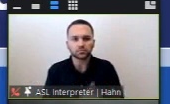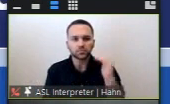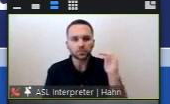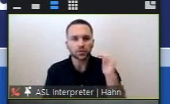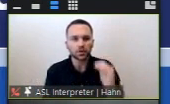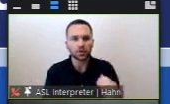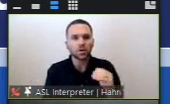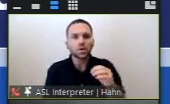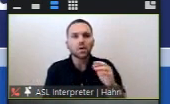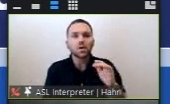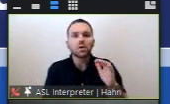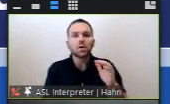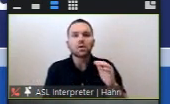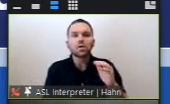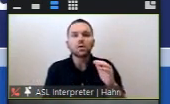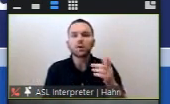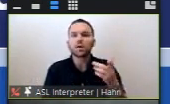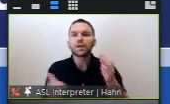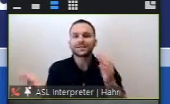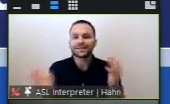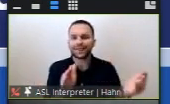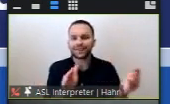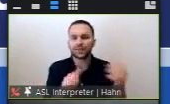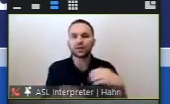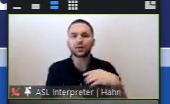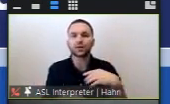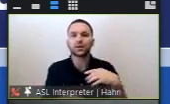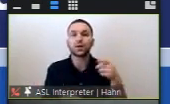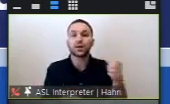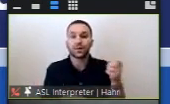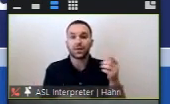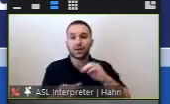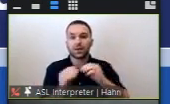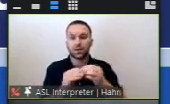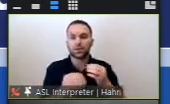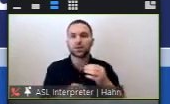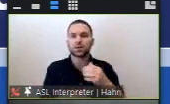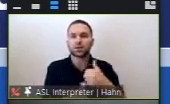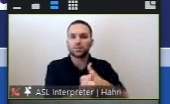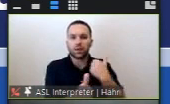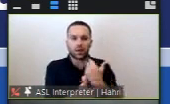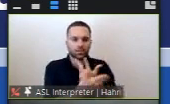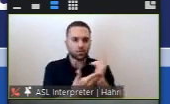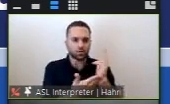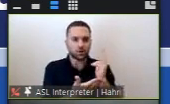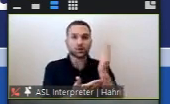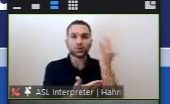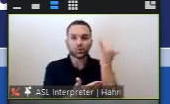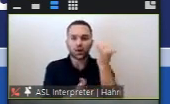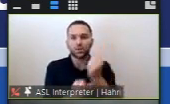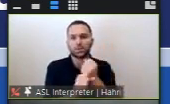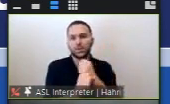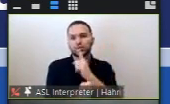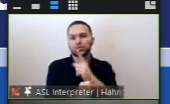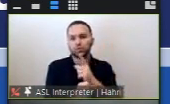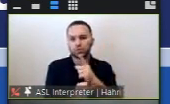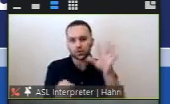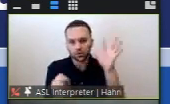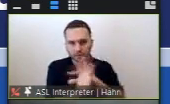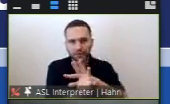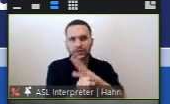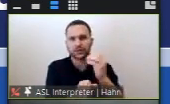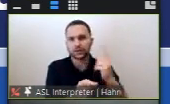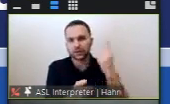Moving on to our death data, you can expect that this data will be lagged 3 weeks, again, to ensure completeness of the data and the highest quality